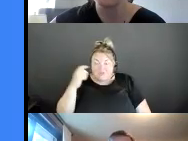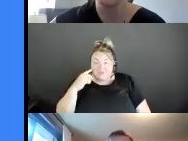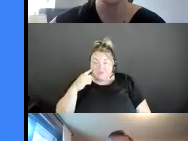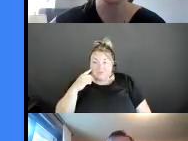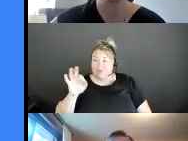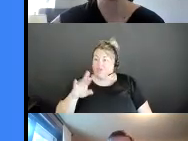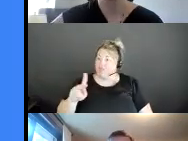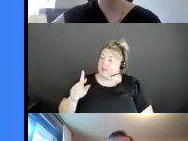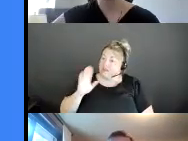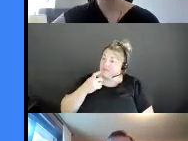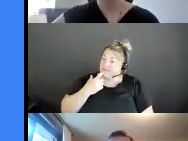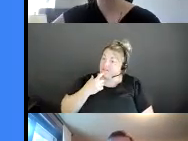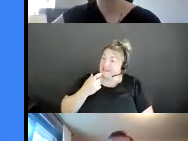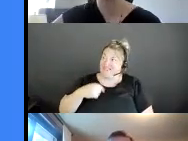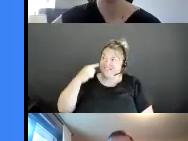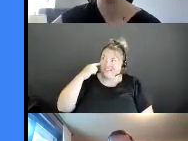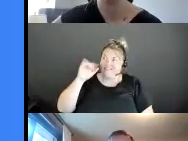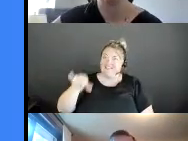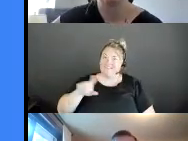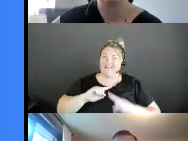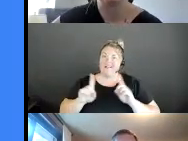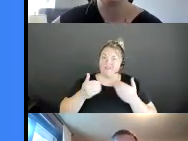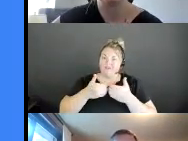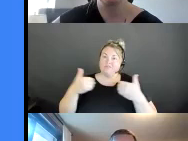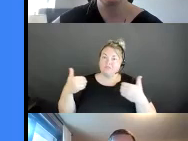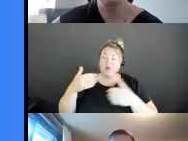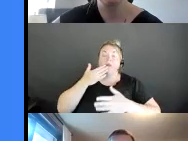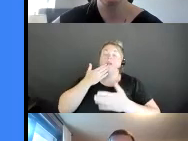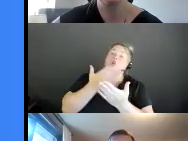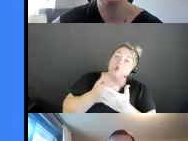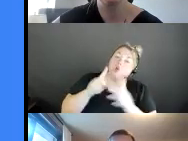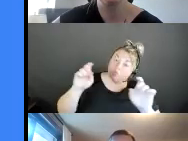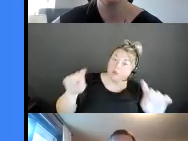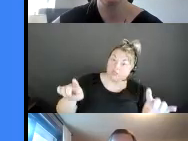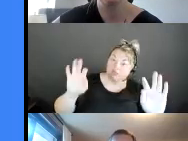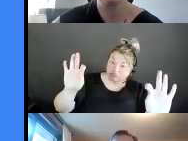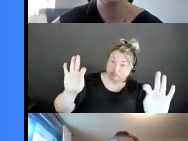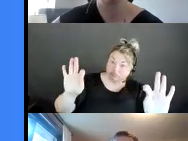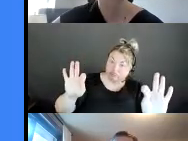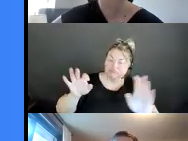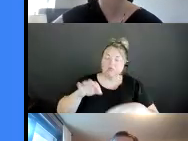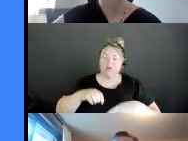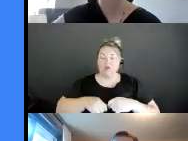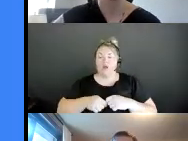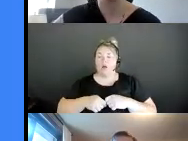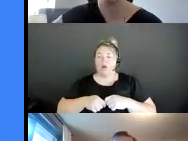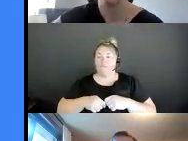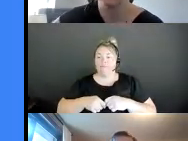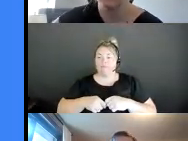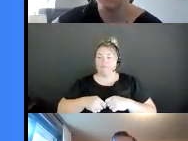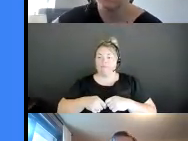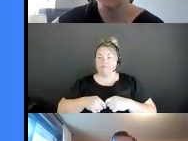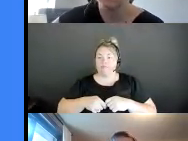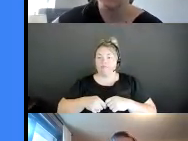Frank, I would just say I think that's another right question, if you will. And not that